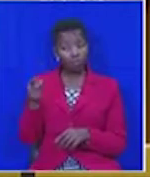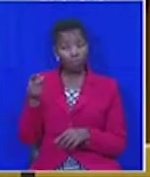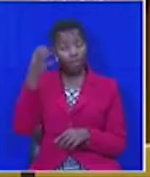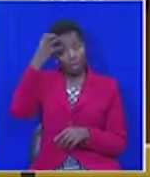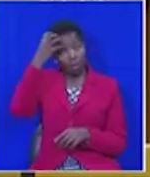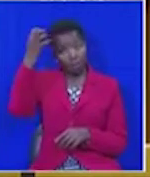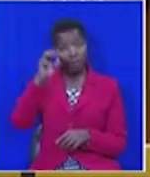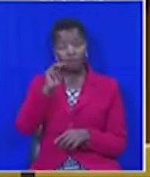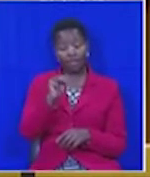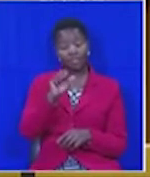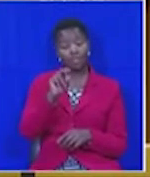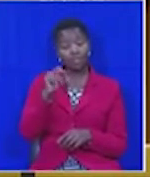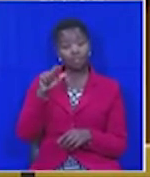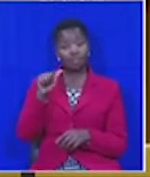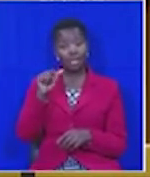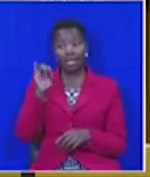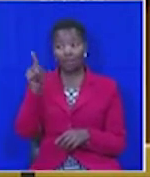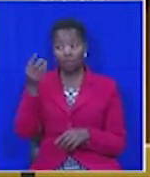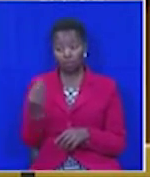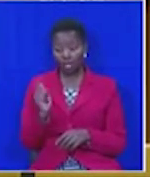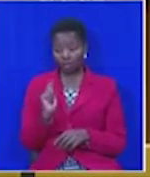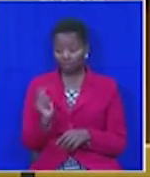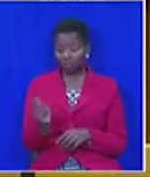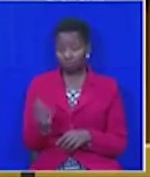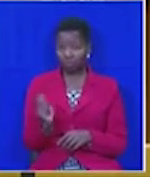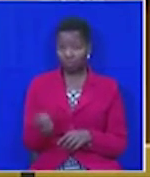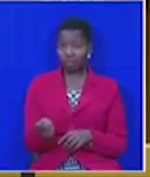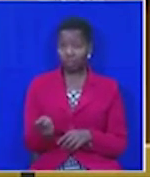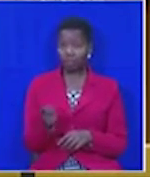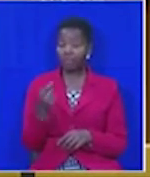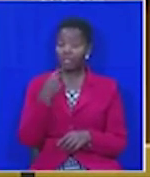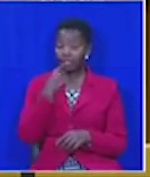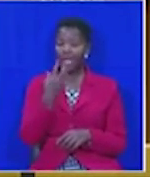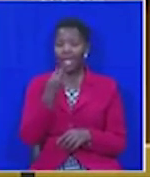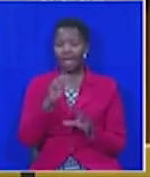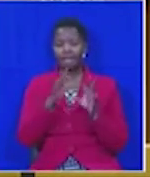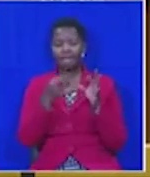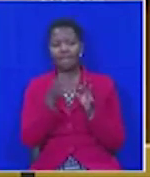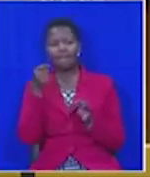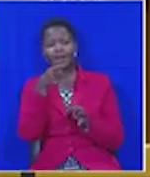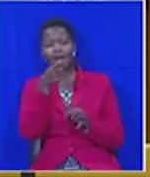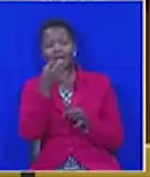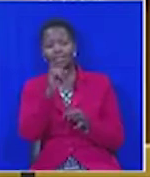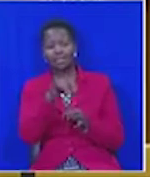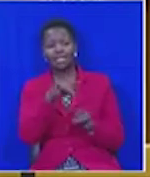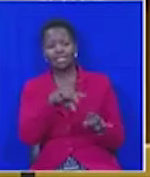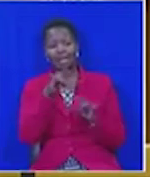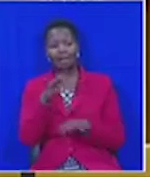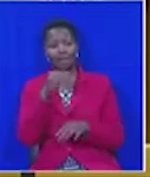professor can afford to feed your children, you do have a distant relative who struggles to